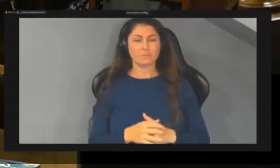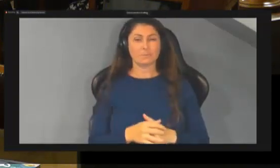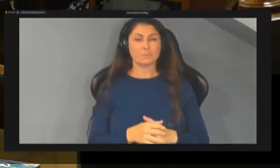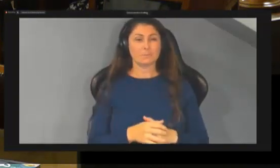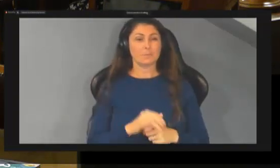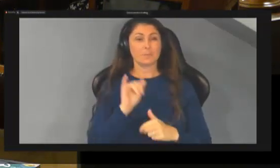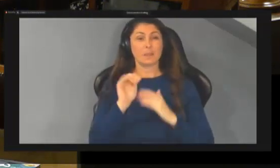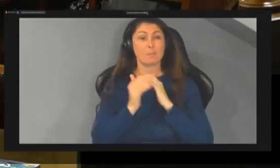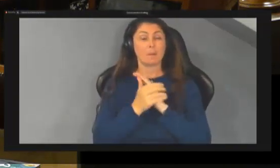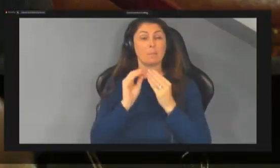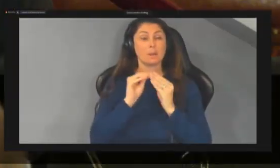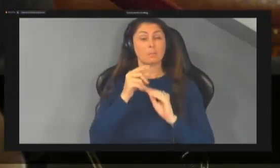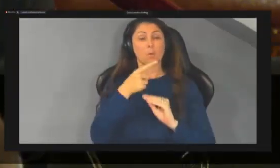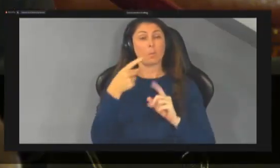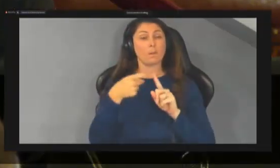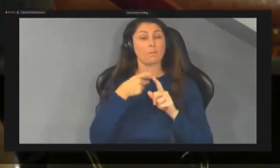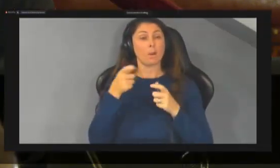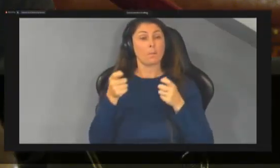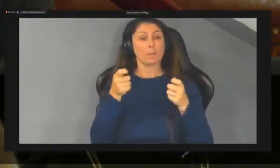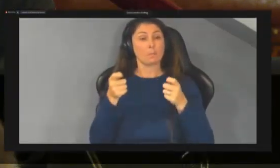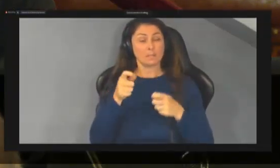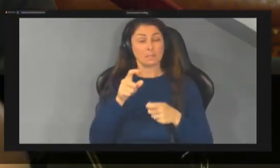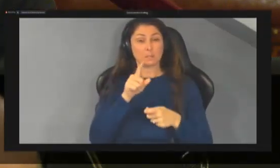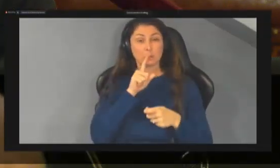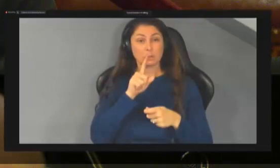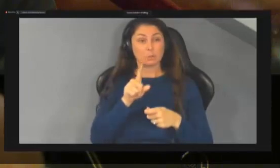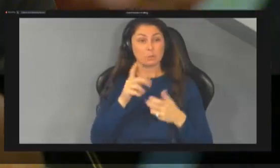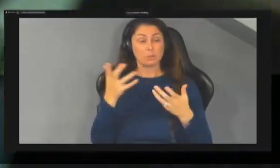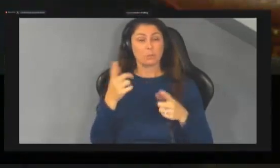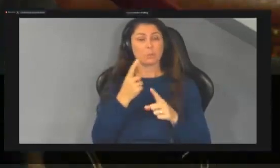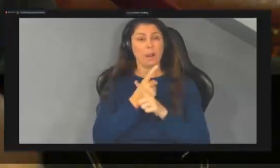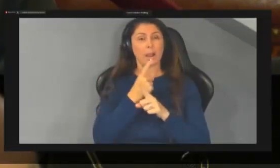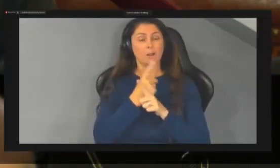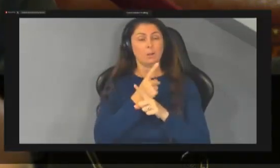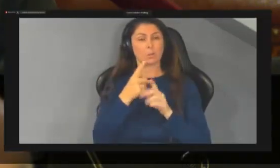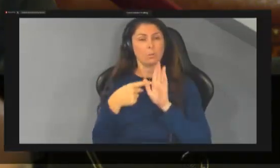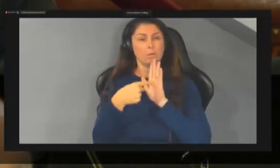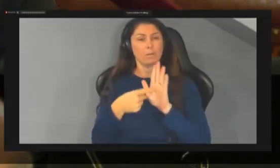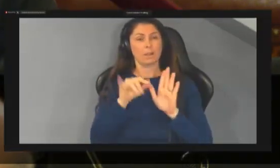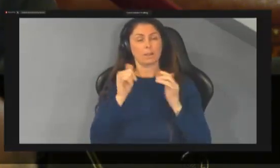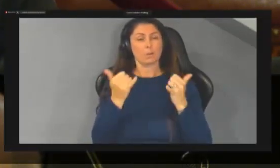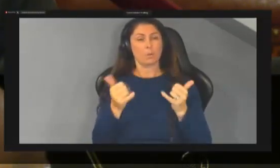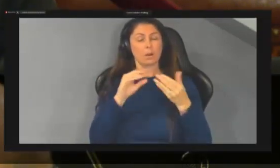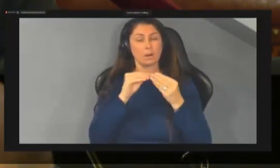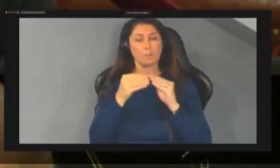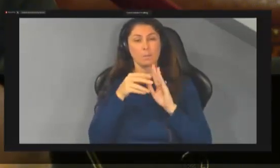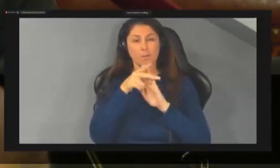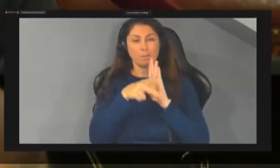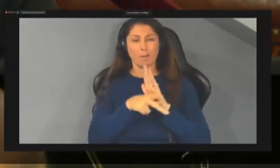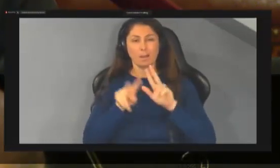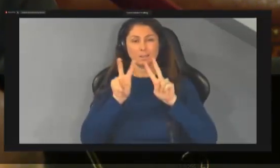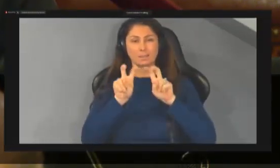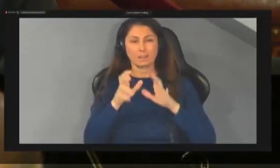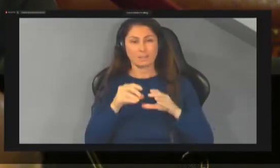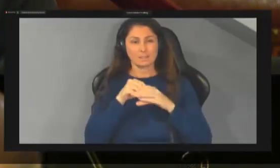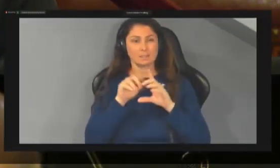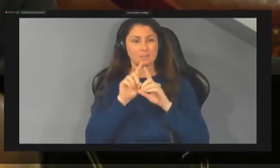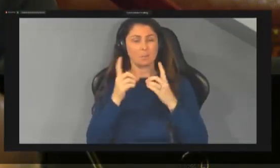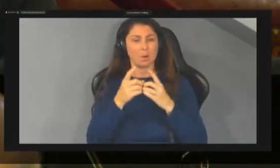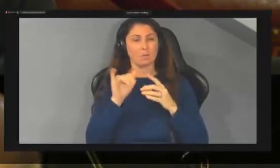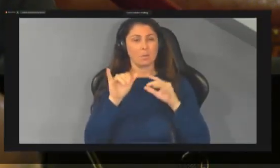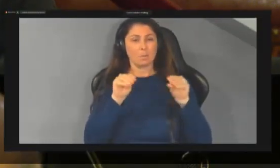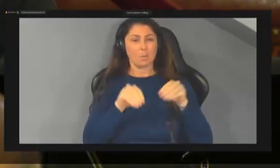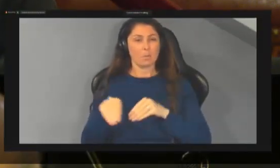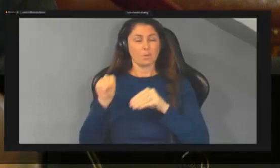Amendment number one from the administration is to accurately reflect the current number of policy analysts in the Department of Mobility and